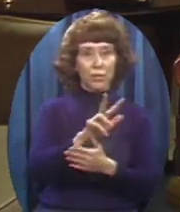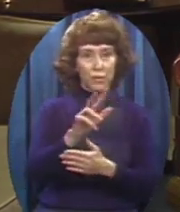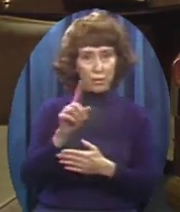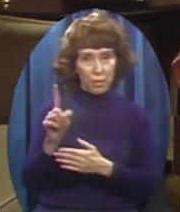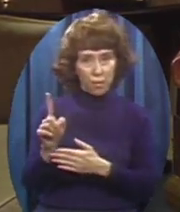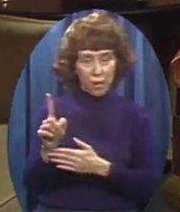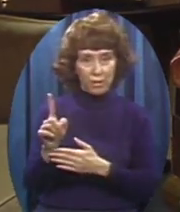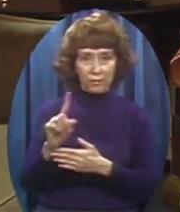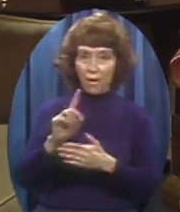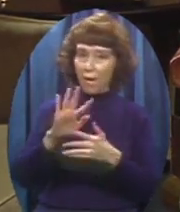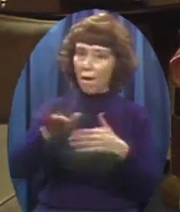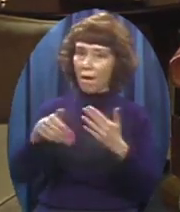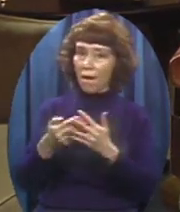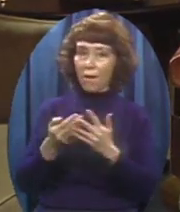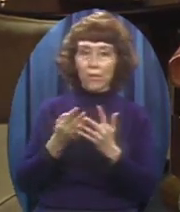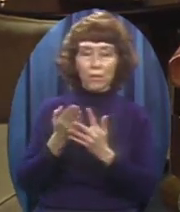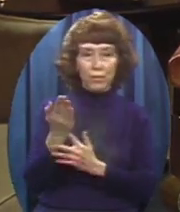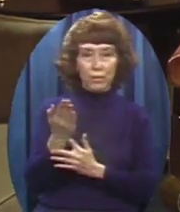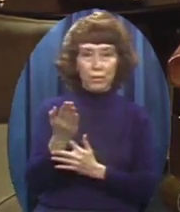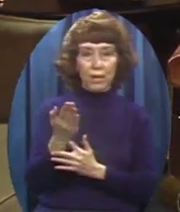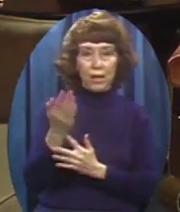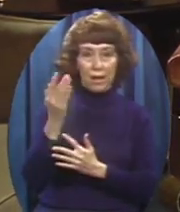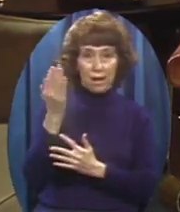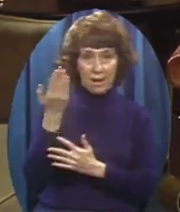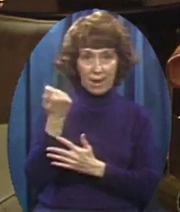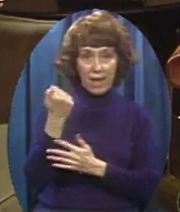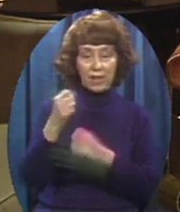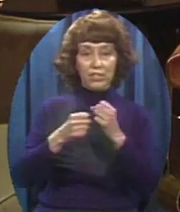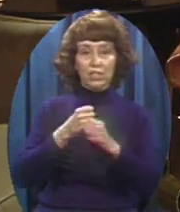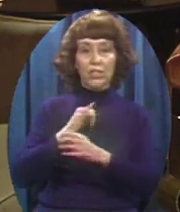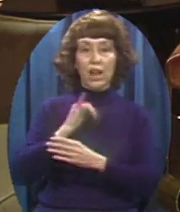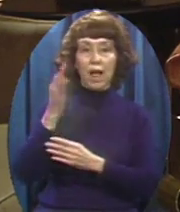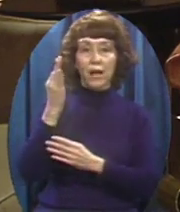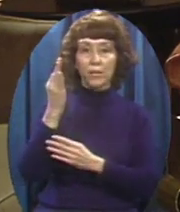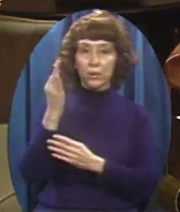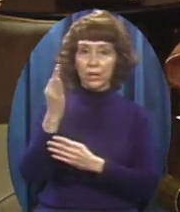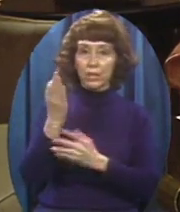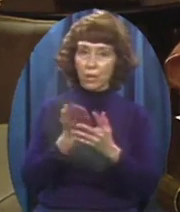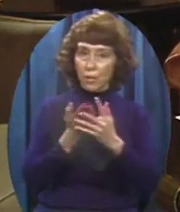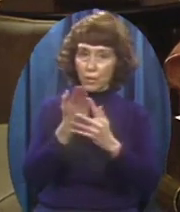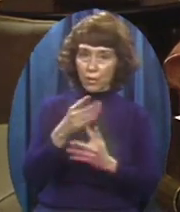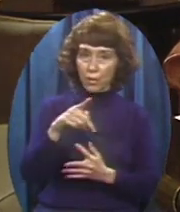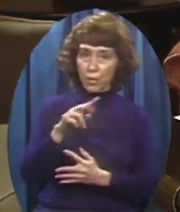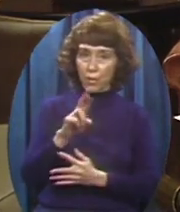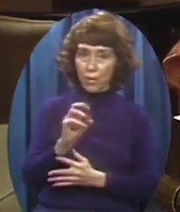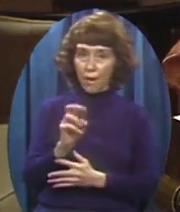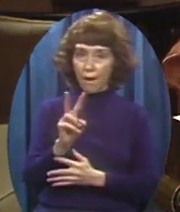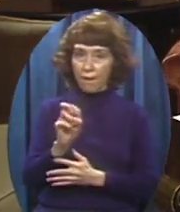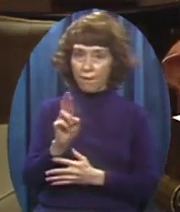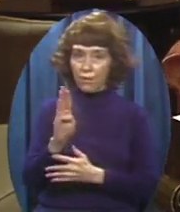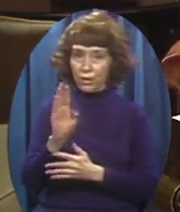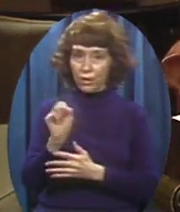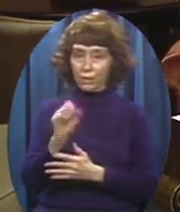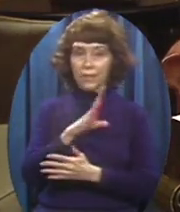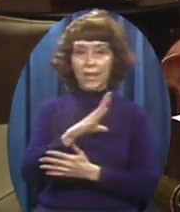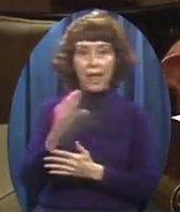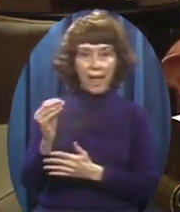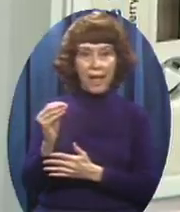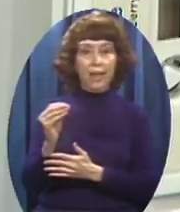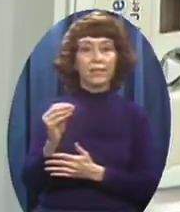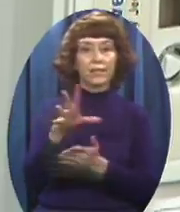1982, and put those 31 sermons from the 31 chapters of the Proverbs on these cassette tapes right